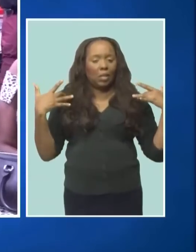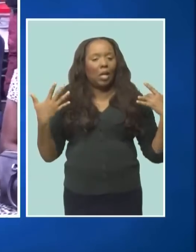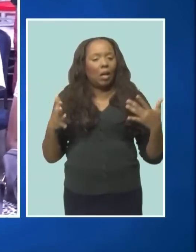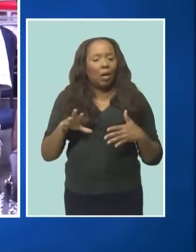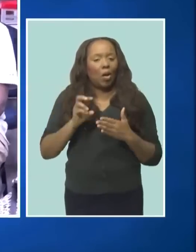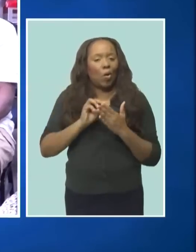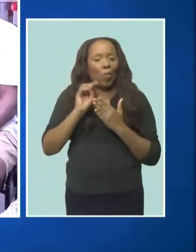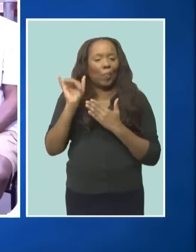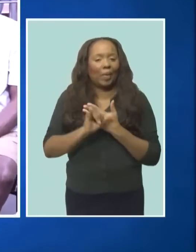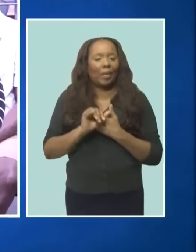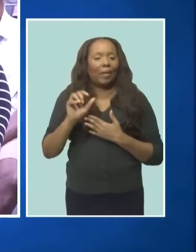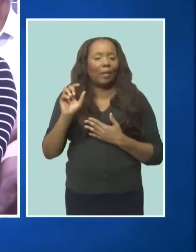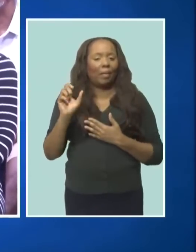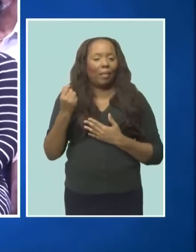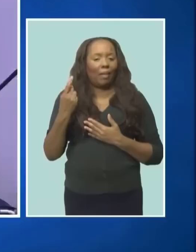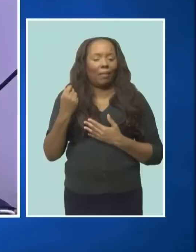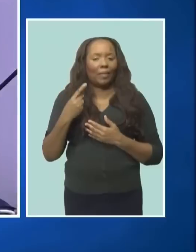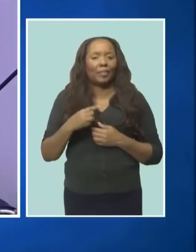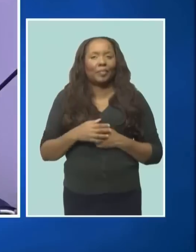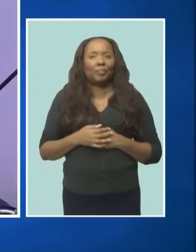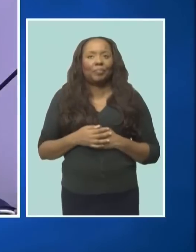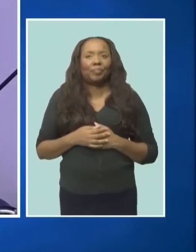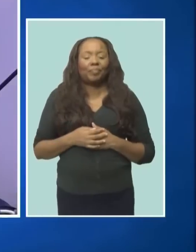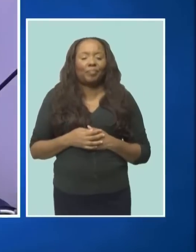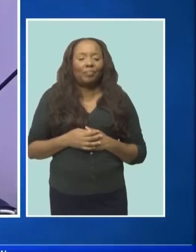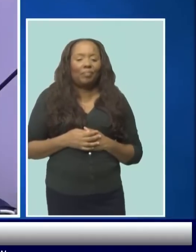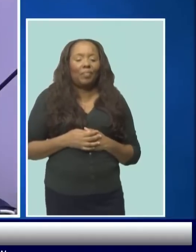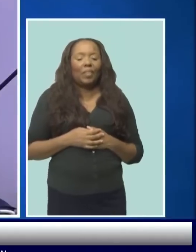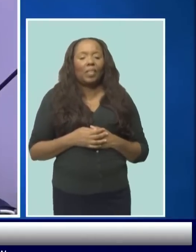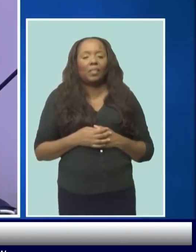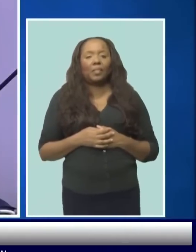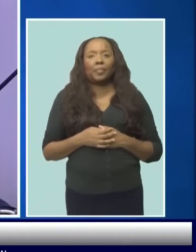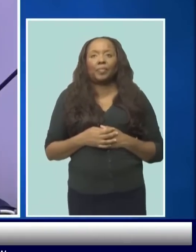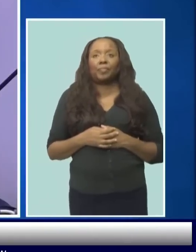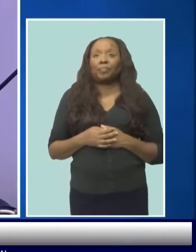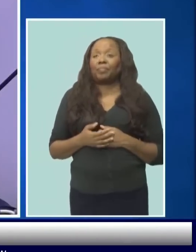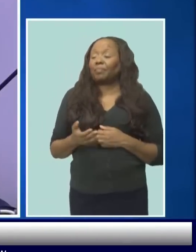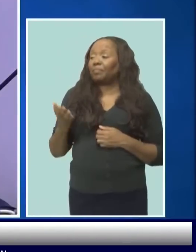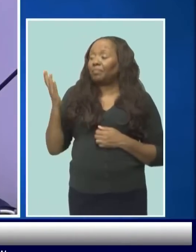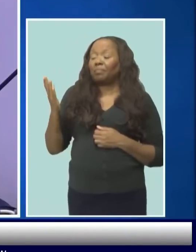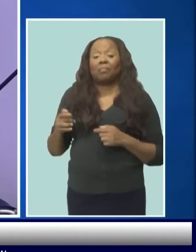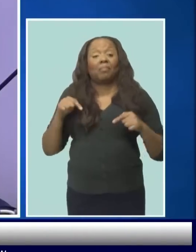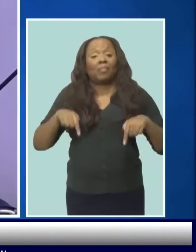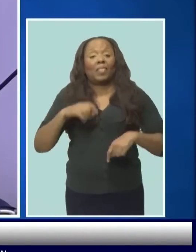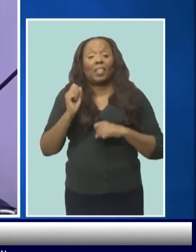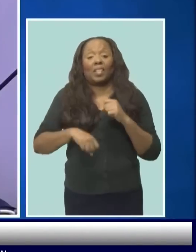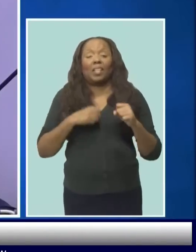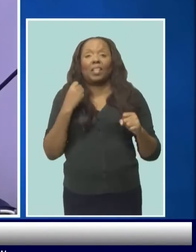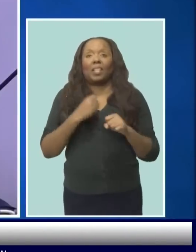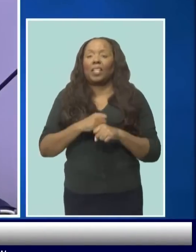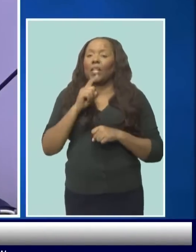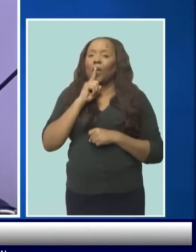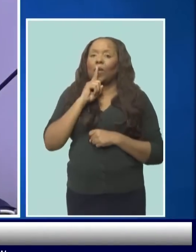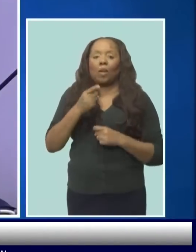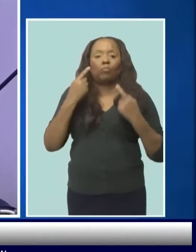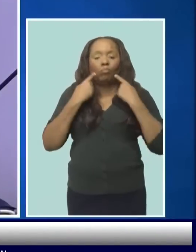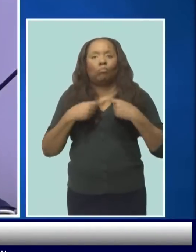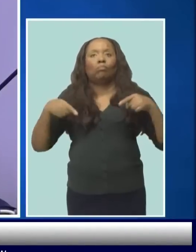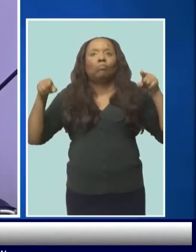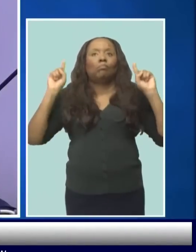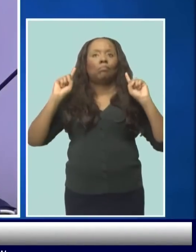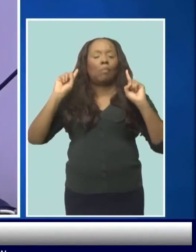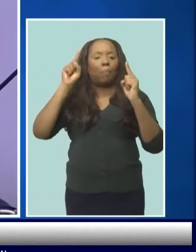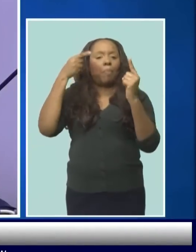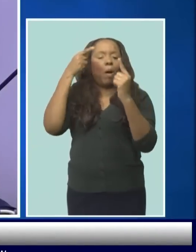May 11th. This year marks a deep personal milestone as we introduce